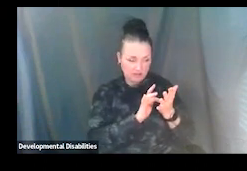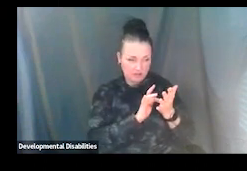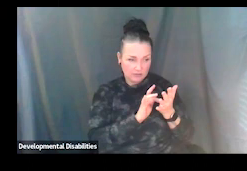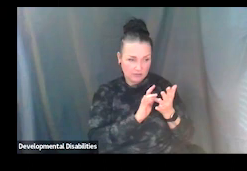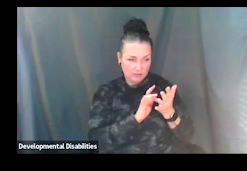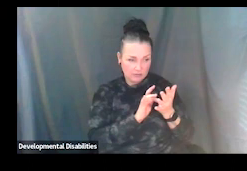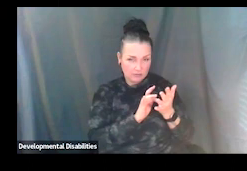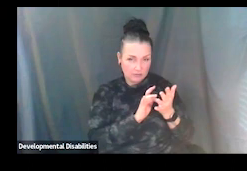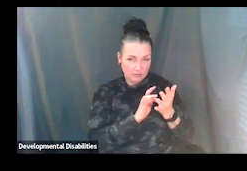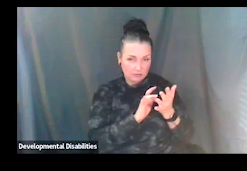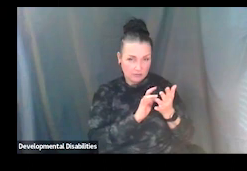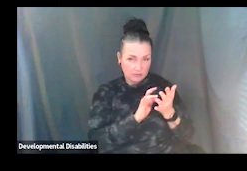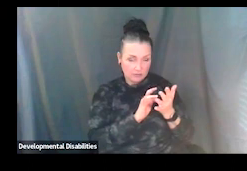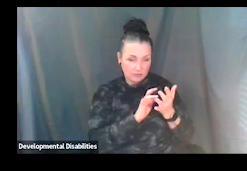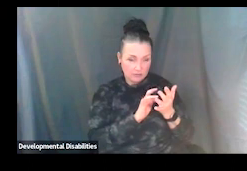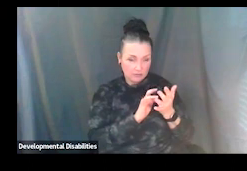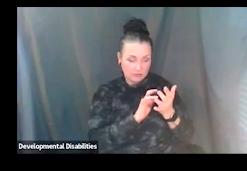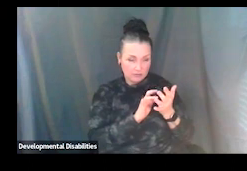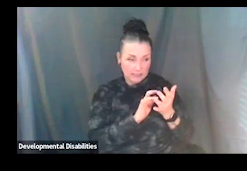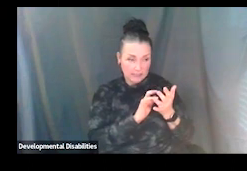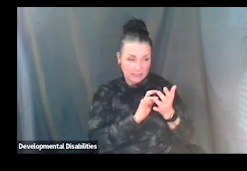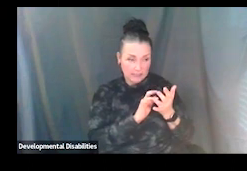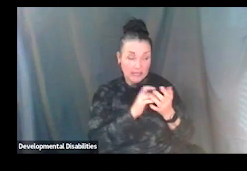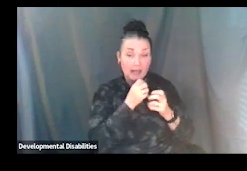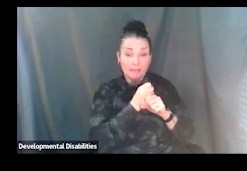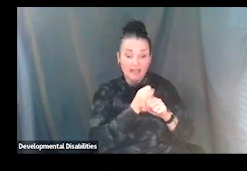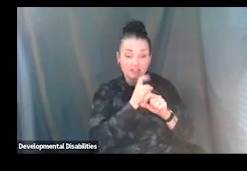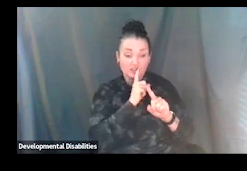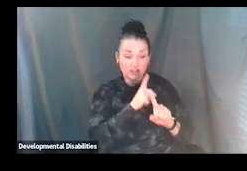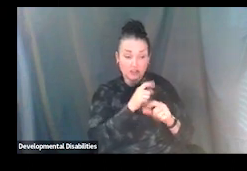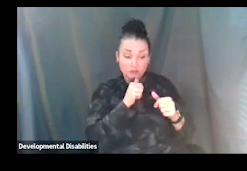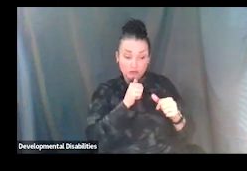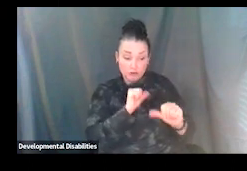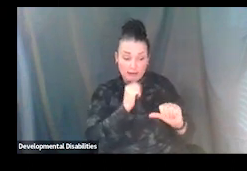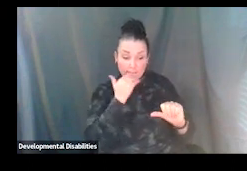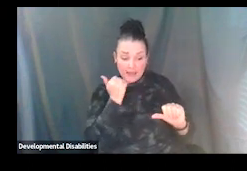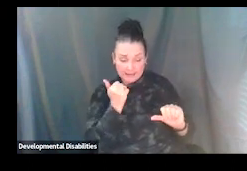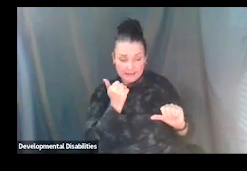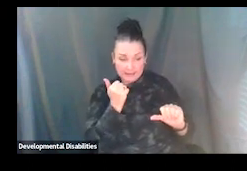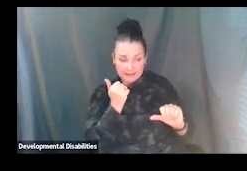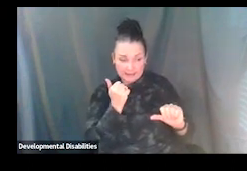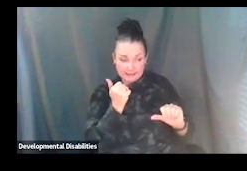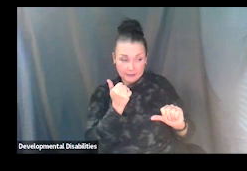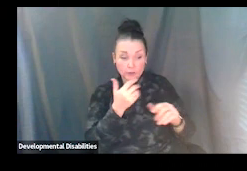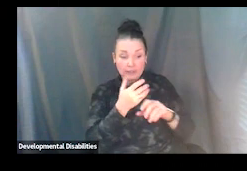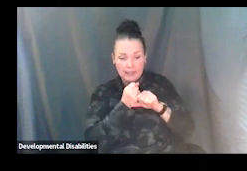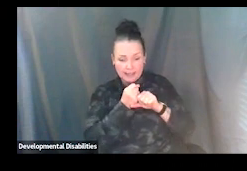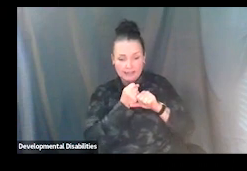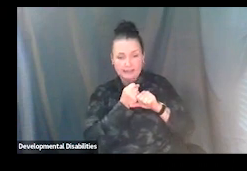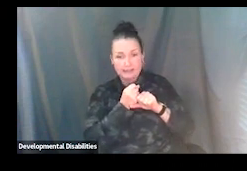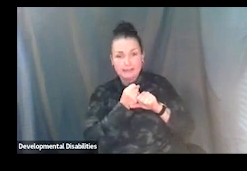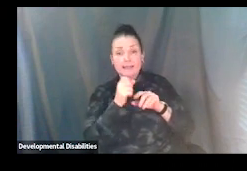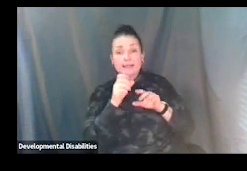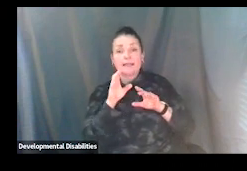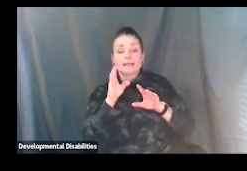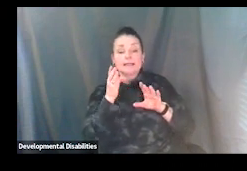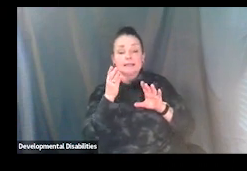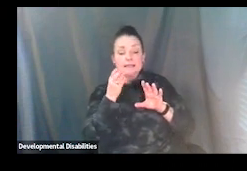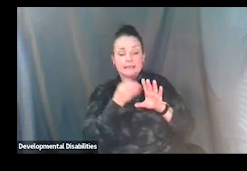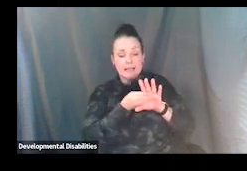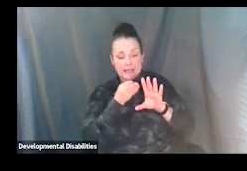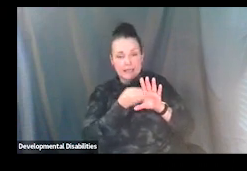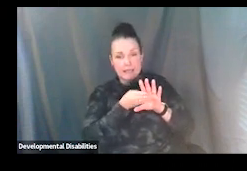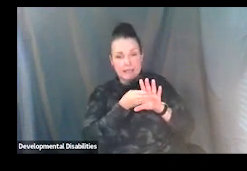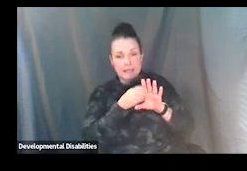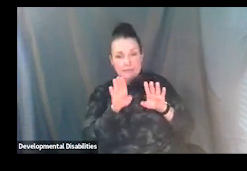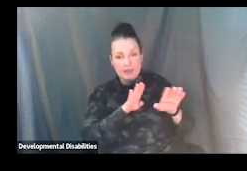good psychological behavioral assessment. What about a basic pediatric neurological workup